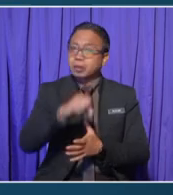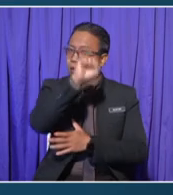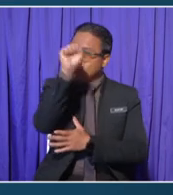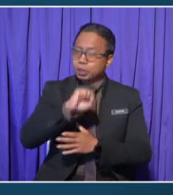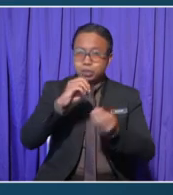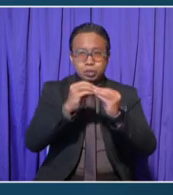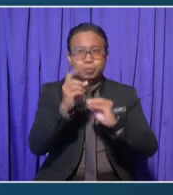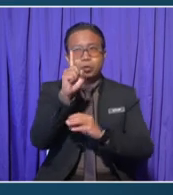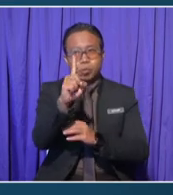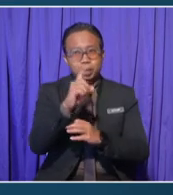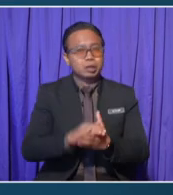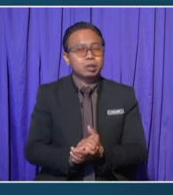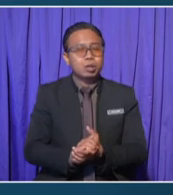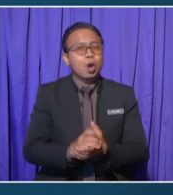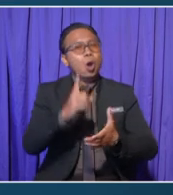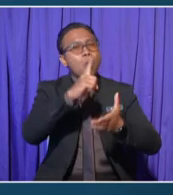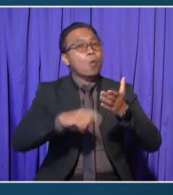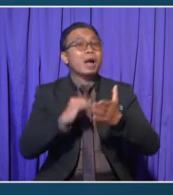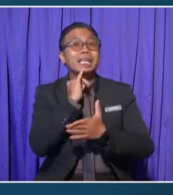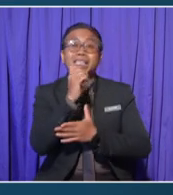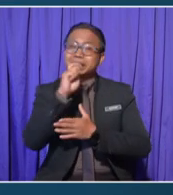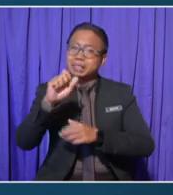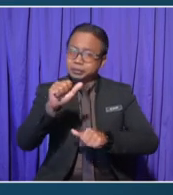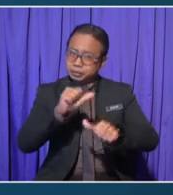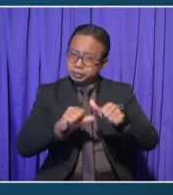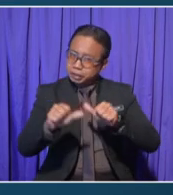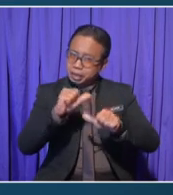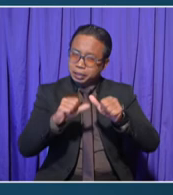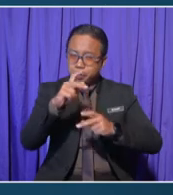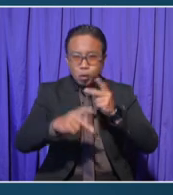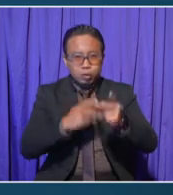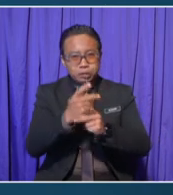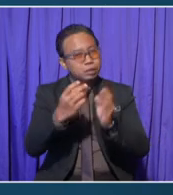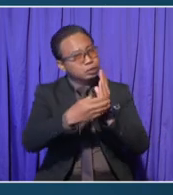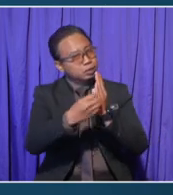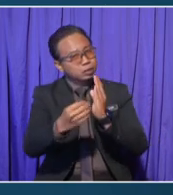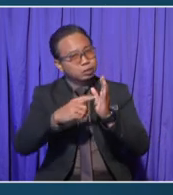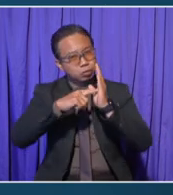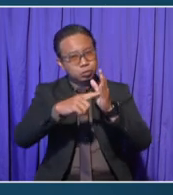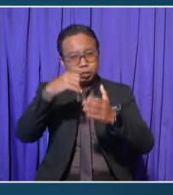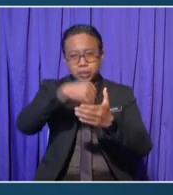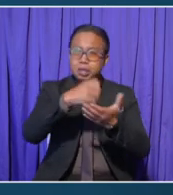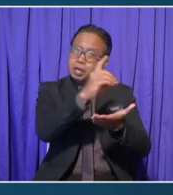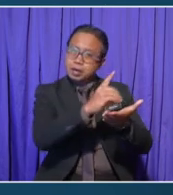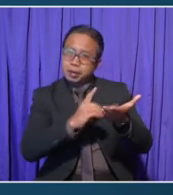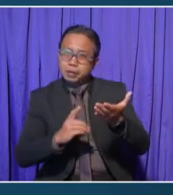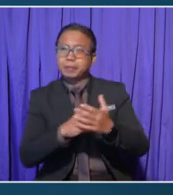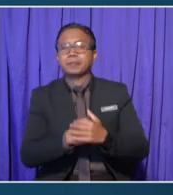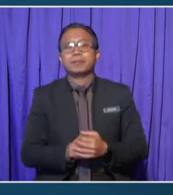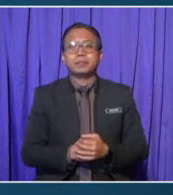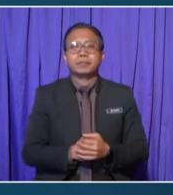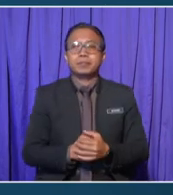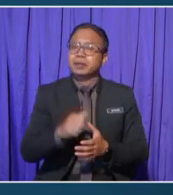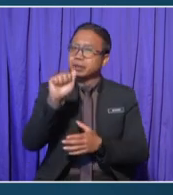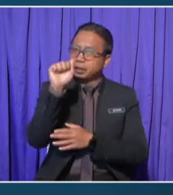Question number 1. What is the sign process skill shown in the diagram?